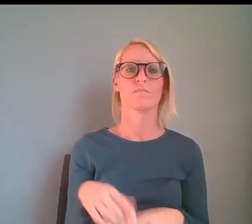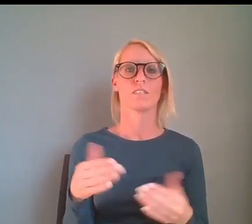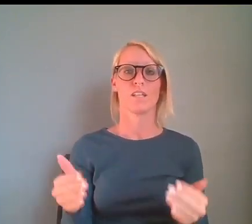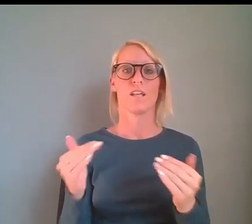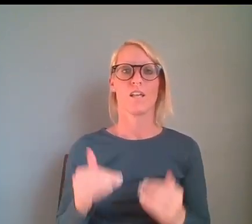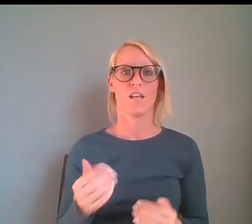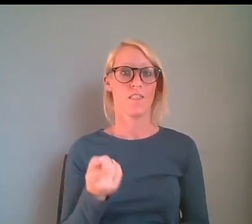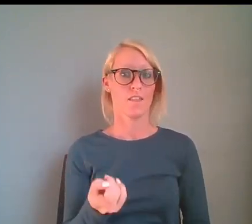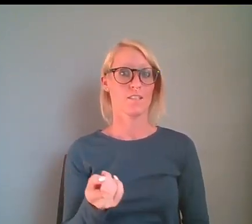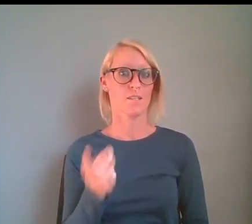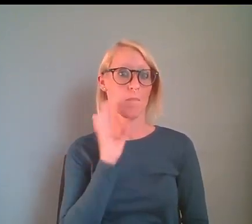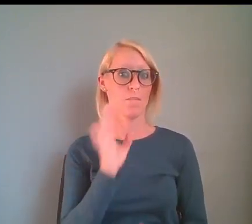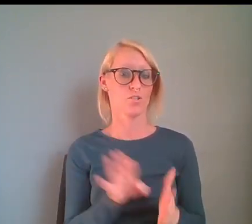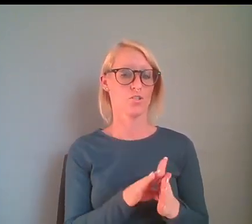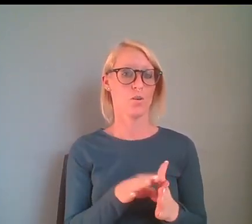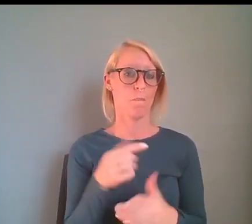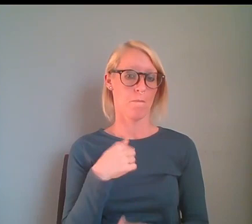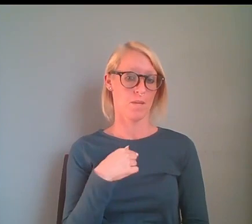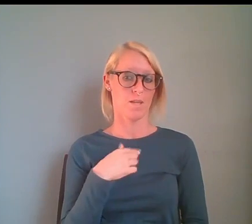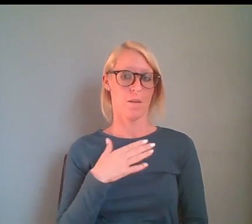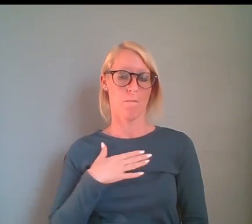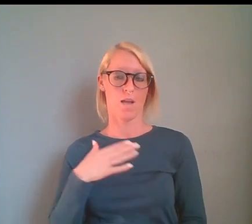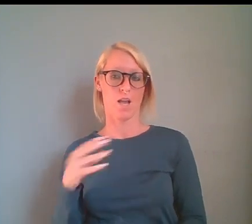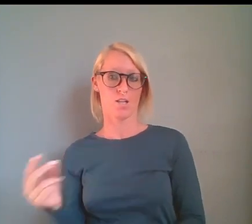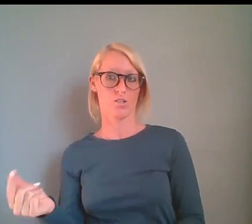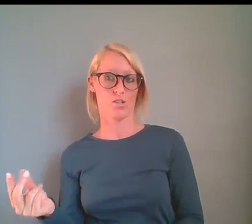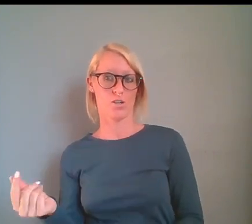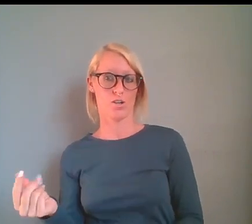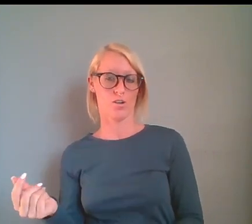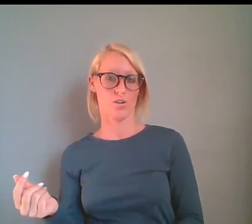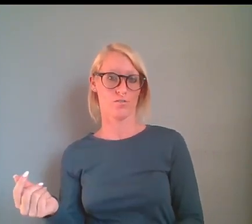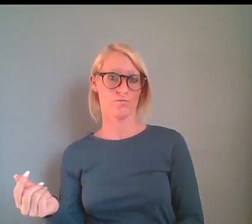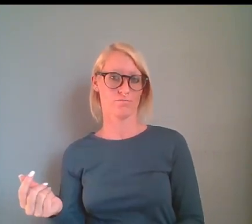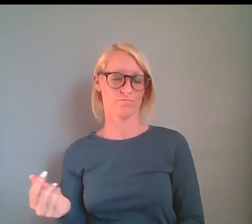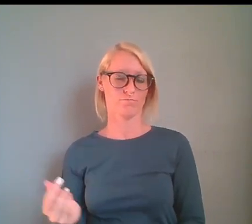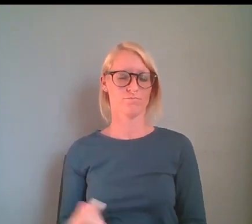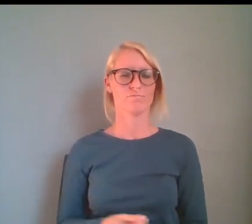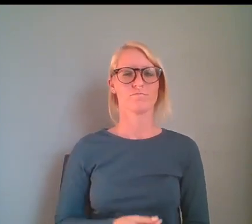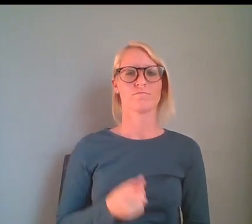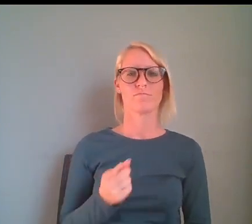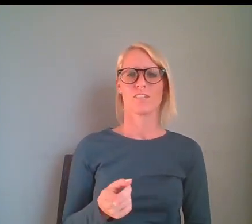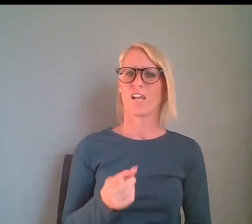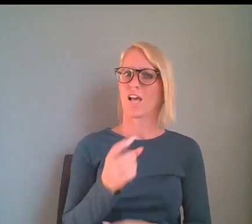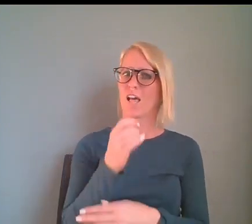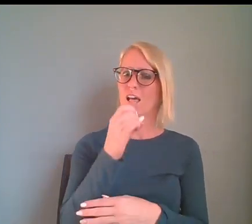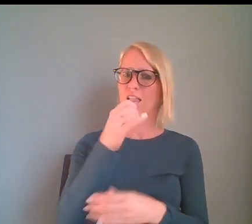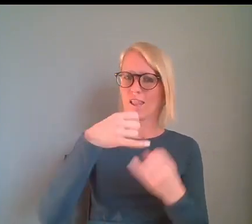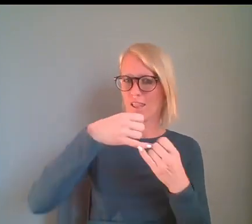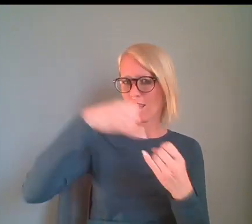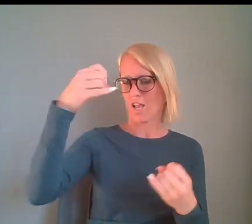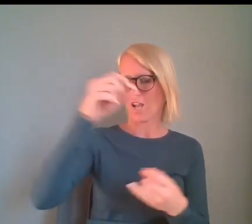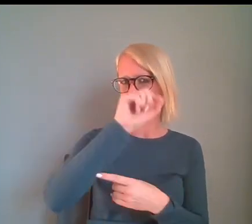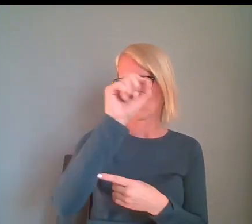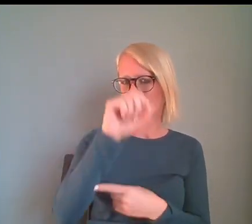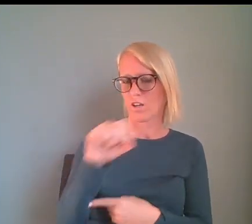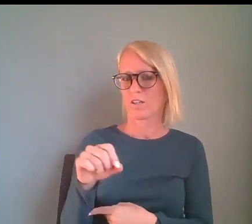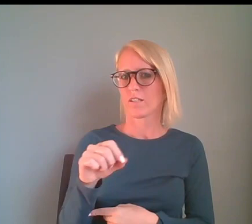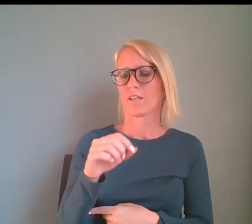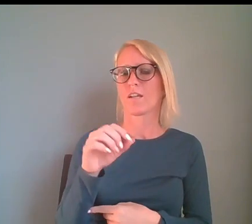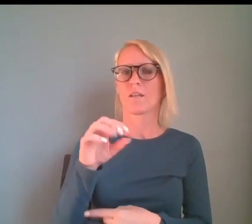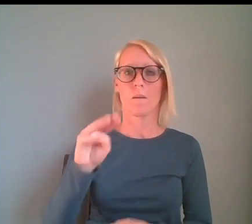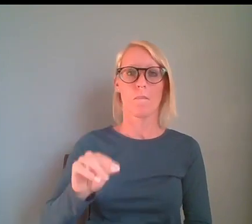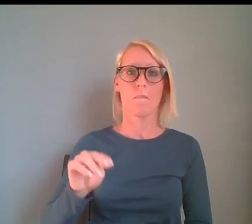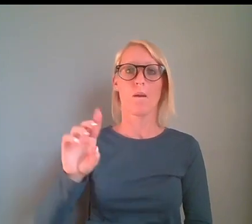called Woody and Me, and it's a line drawing in the mud. And this mud that you're going to use tonight is sheetrock